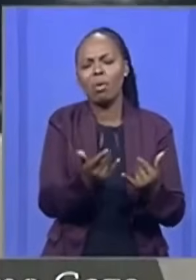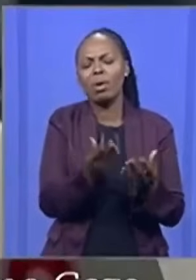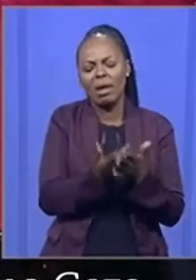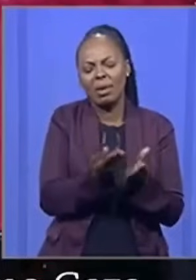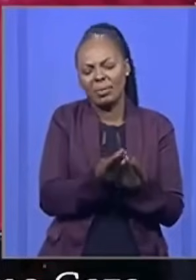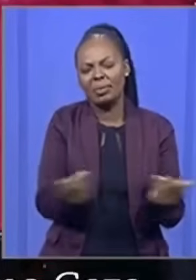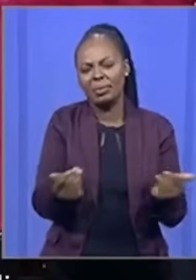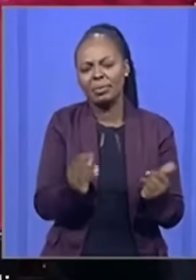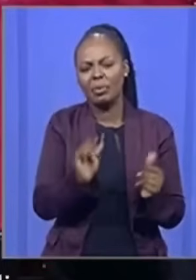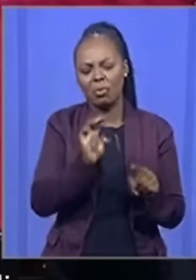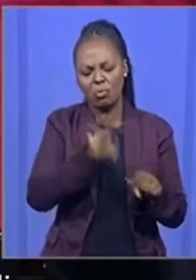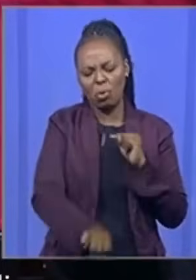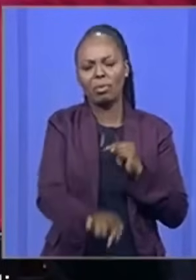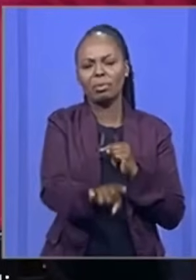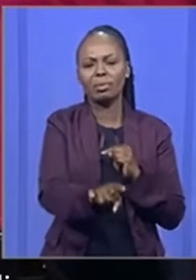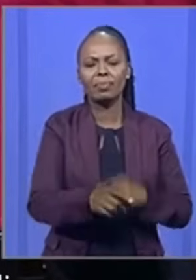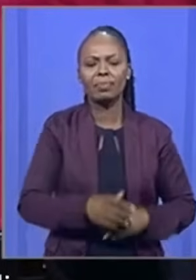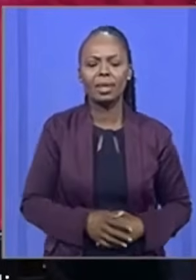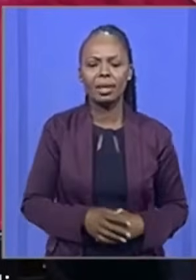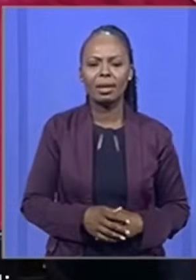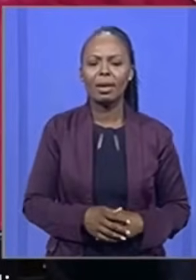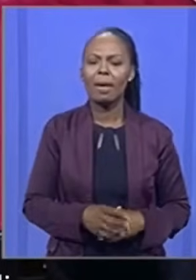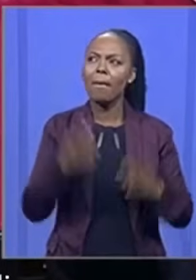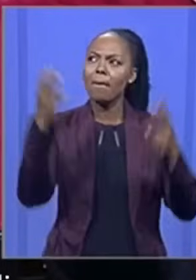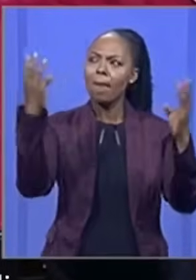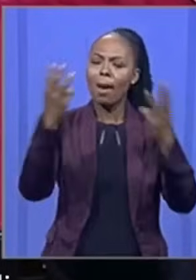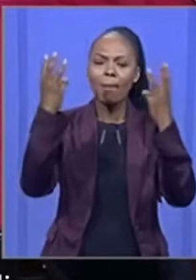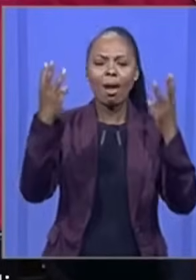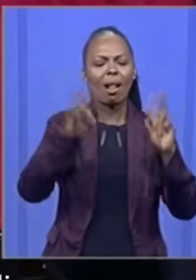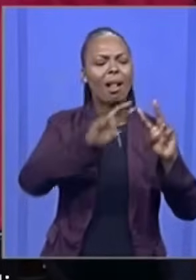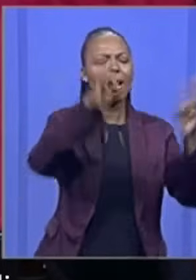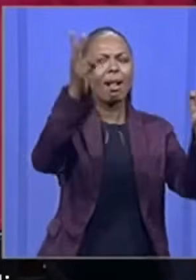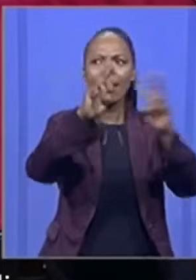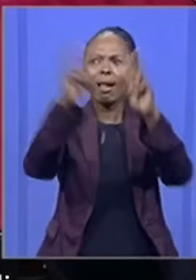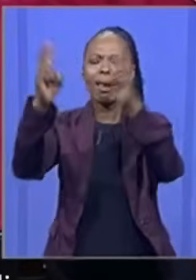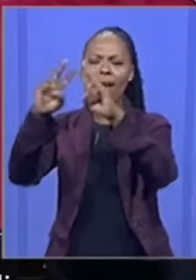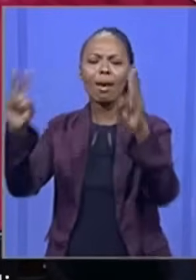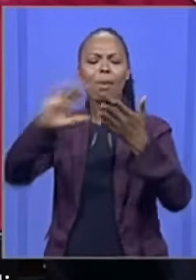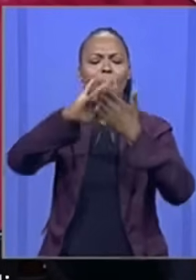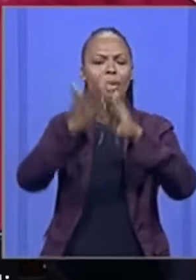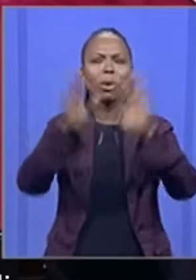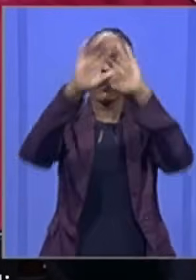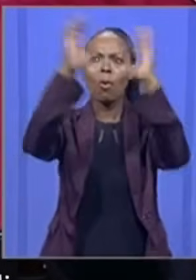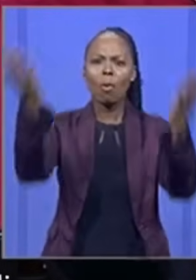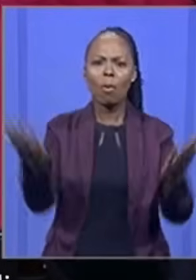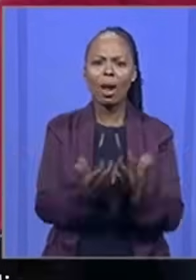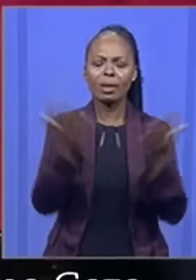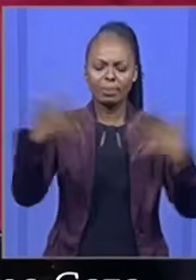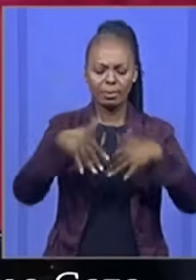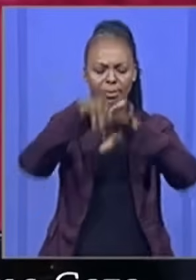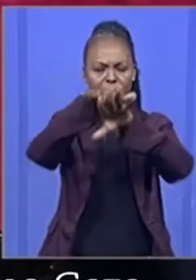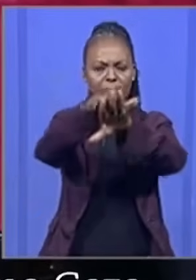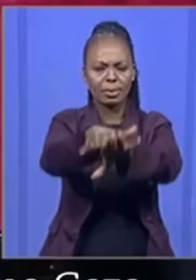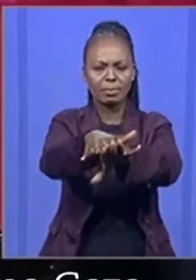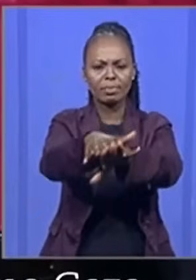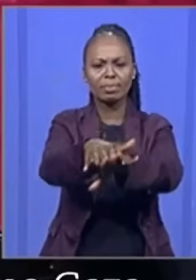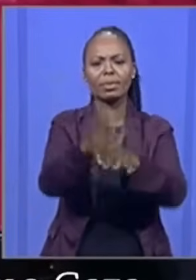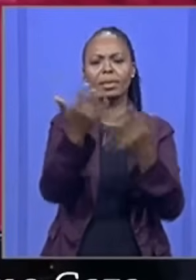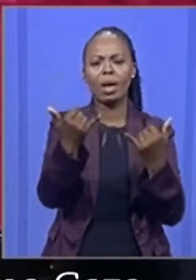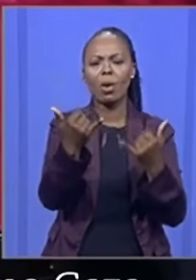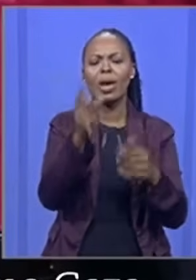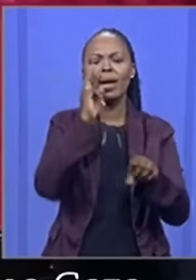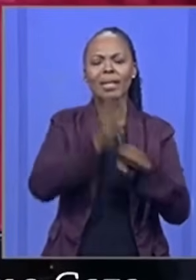ena. Our purpose to call on the various communities of the world to act on the pain of collective punishment which